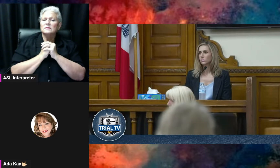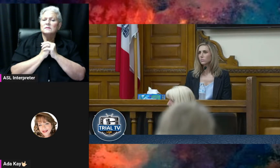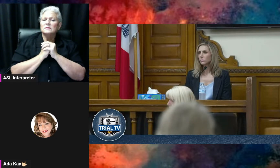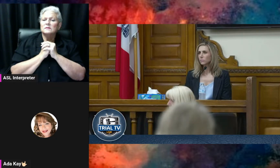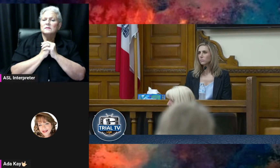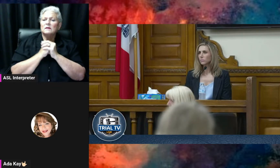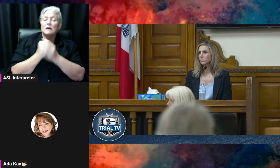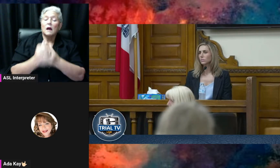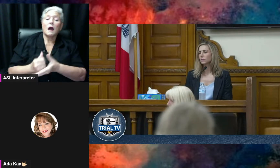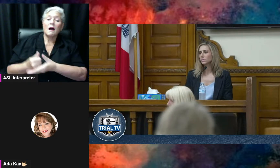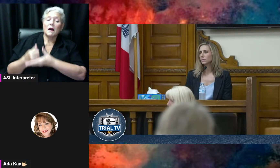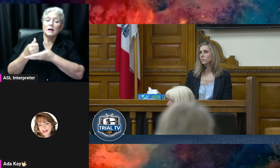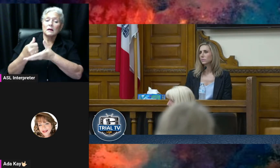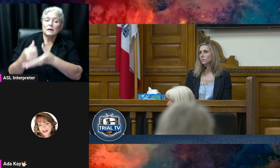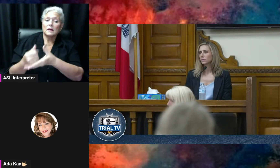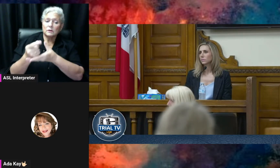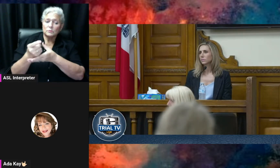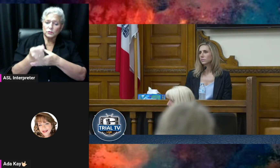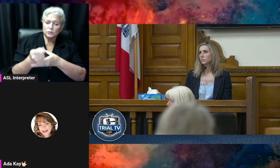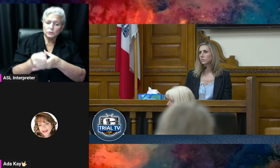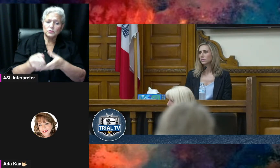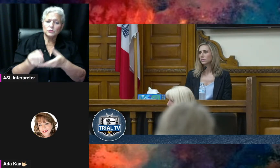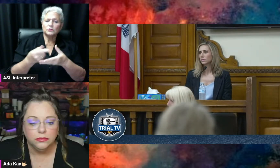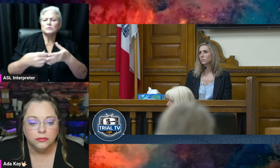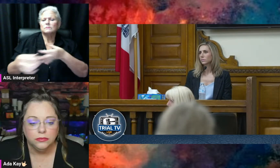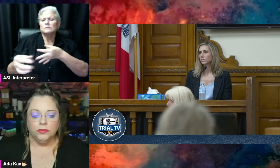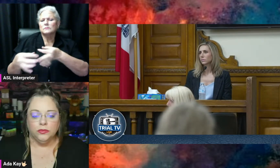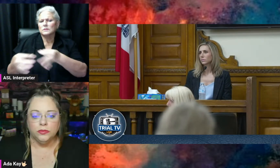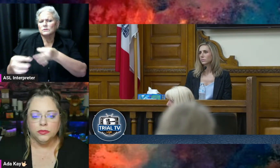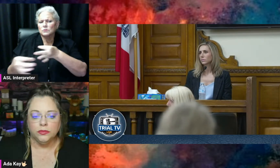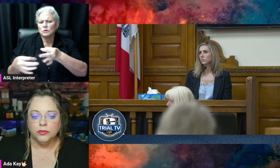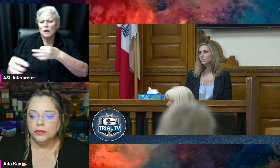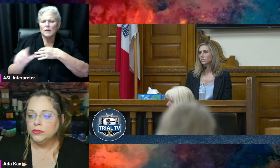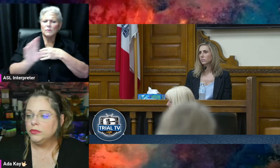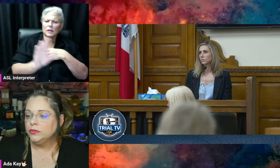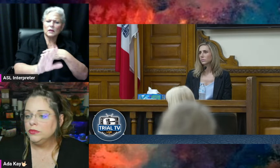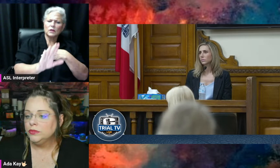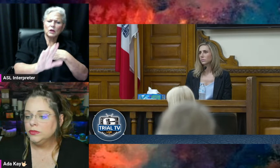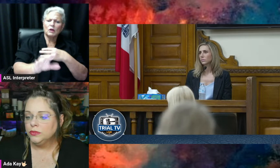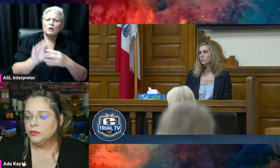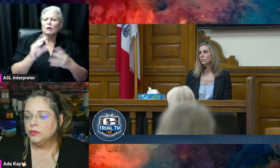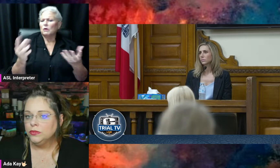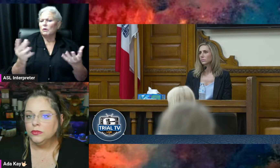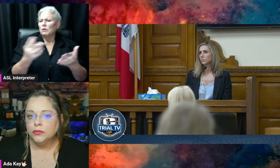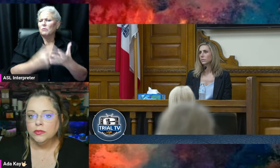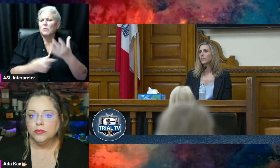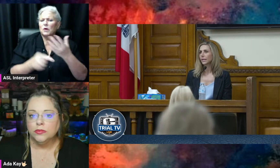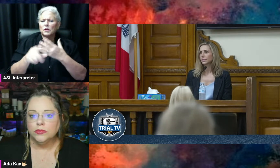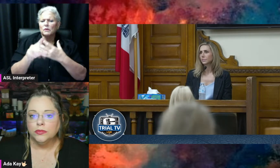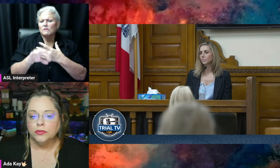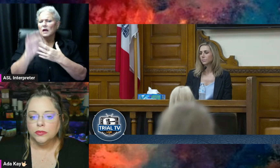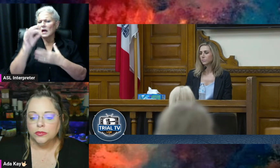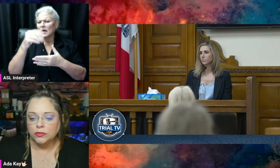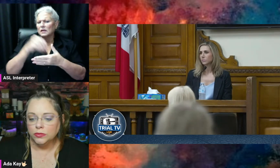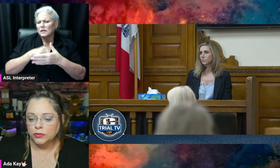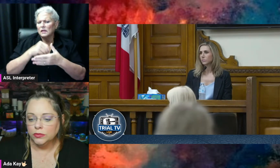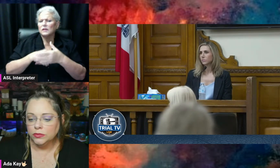that helps you in describing your findings in the report?